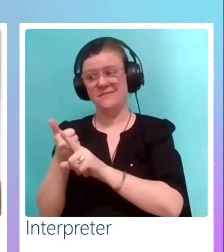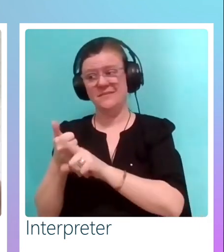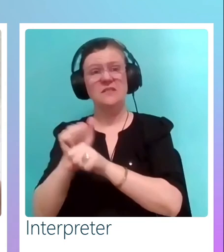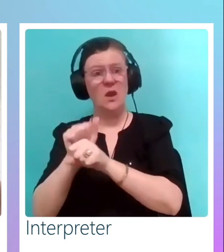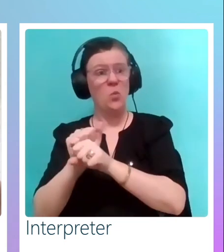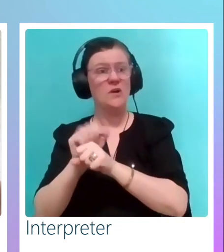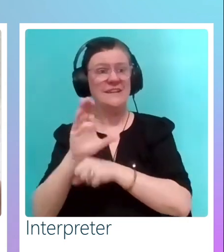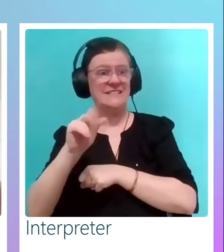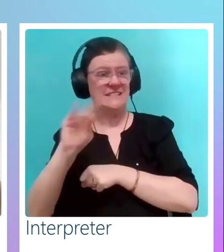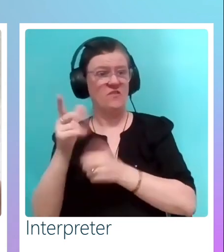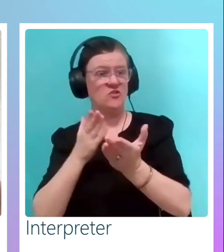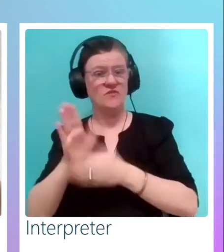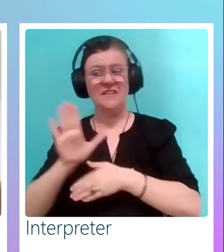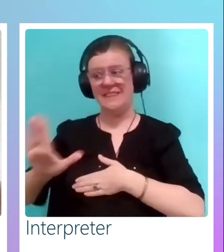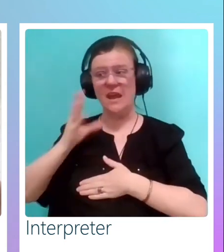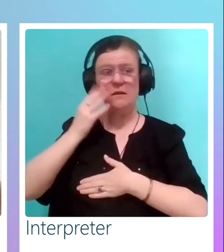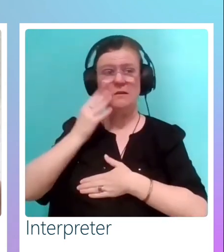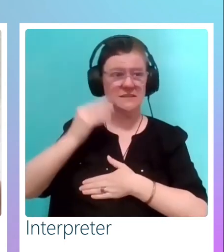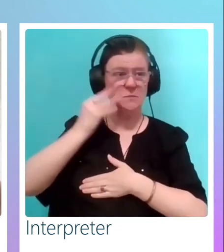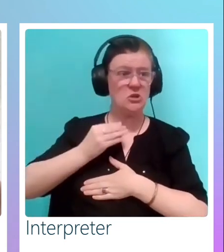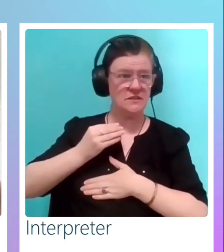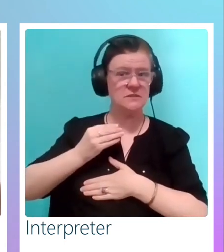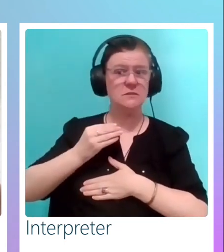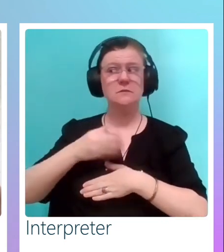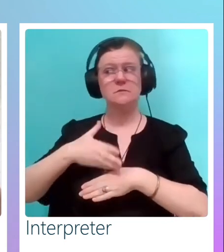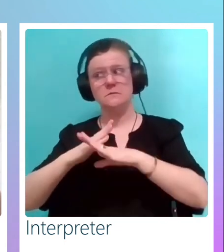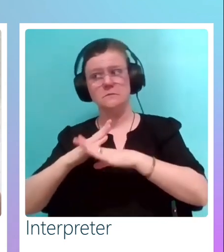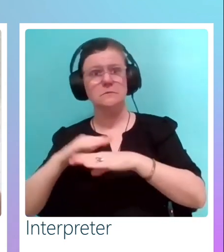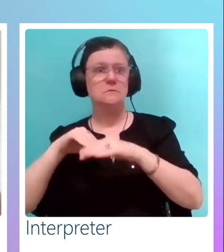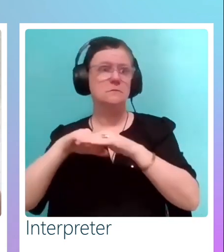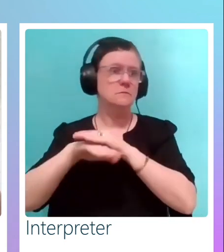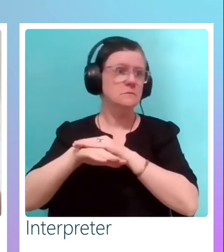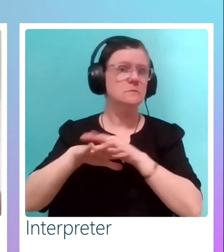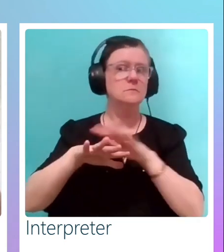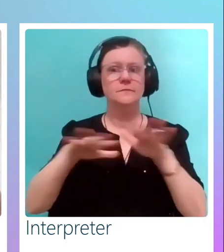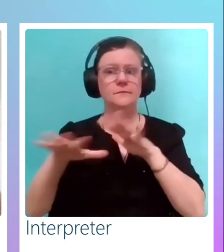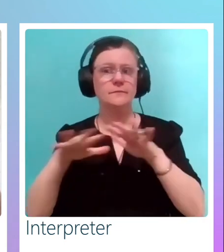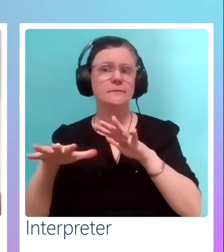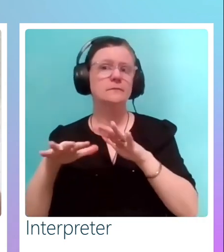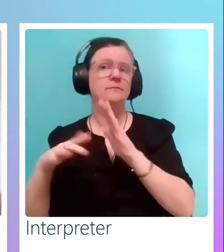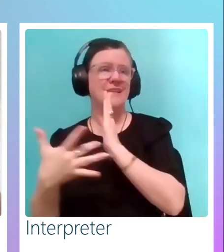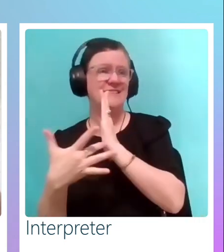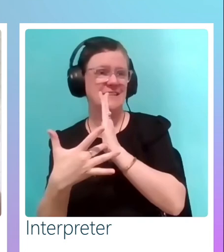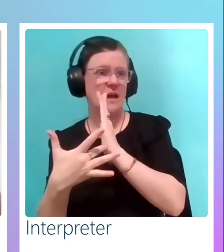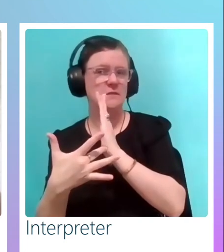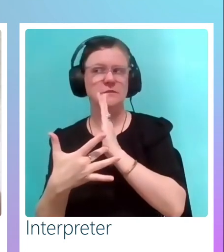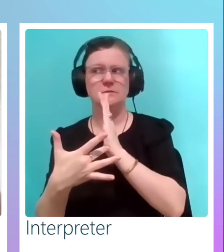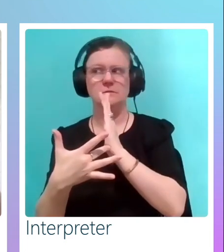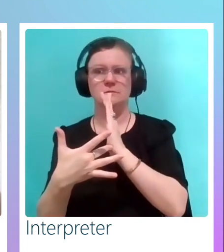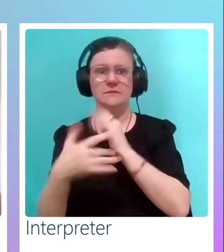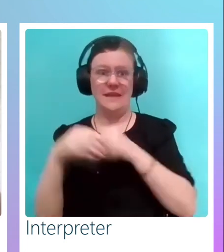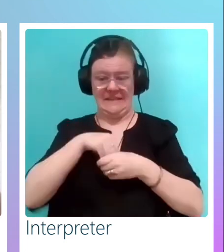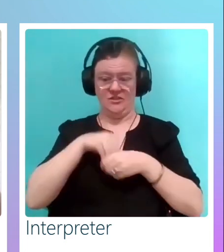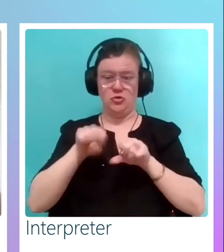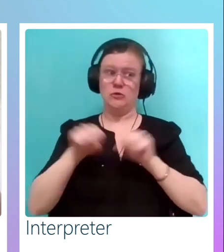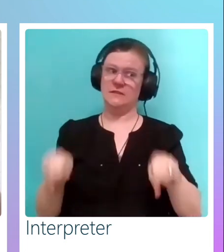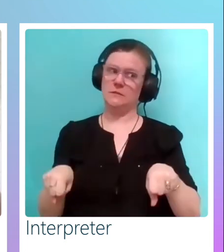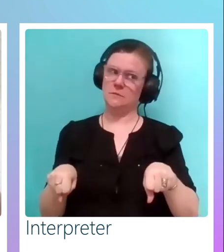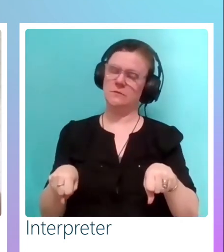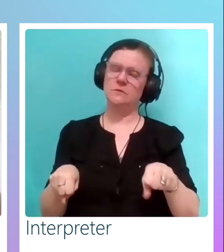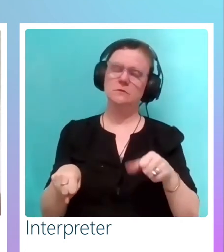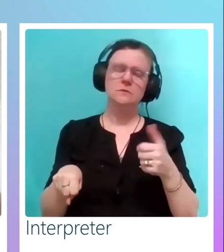service, for example, and their experiences of working with, you know, assistive technologies, using the internal systems and things like